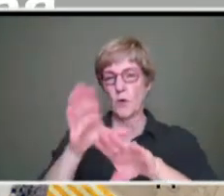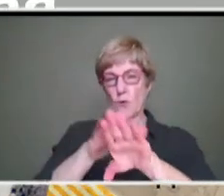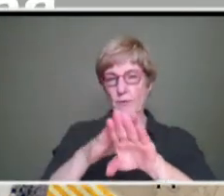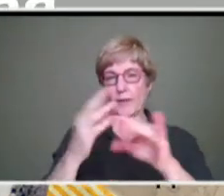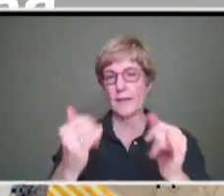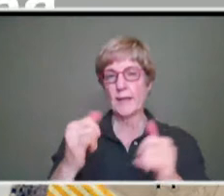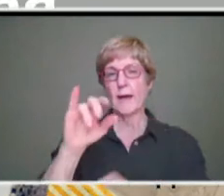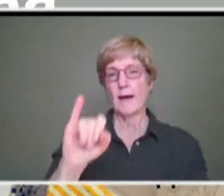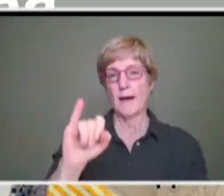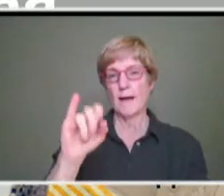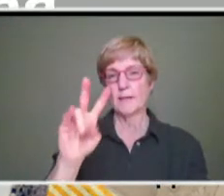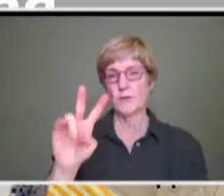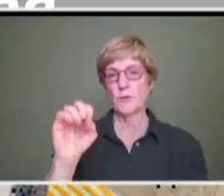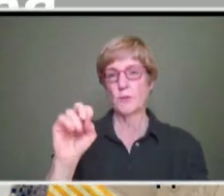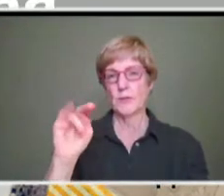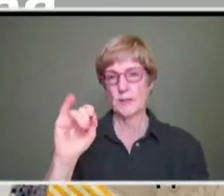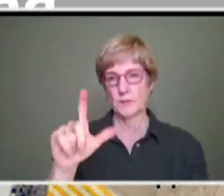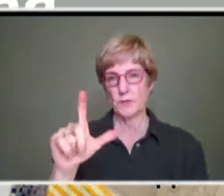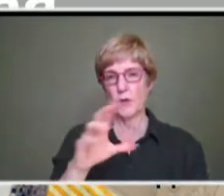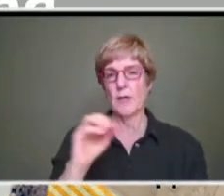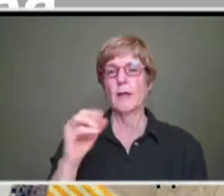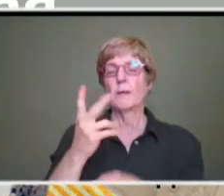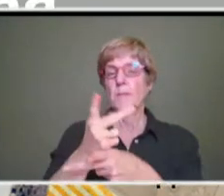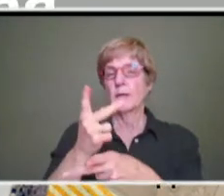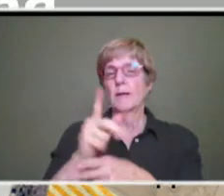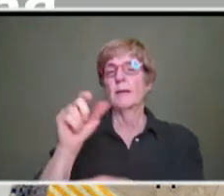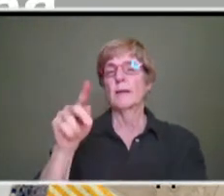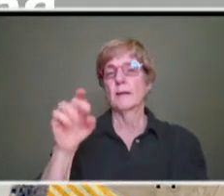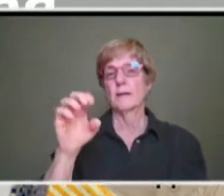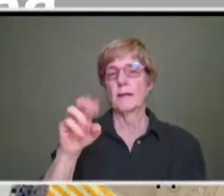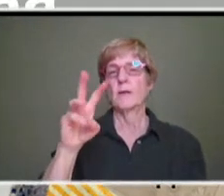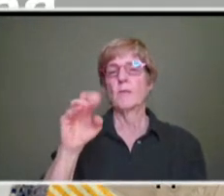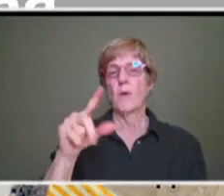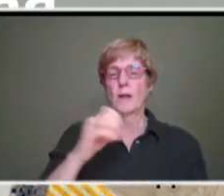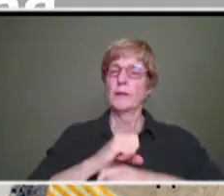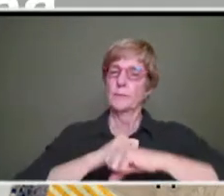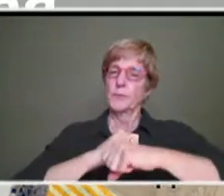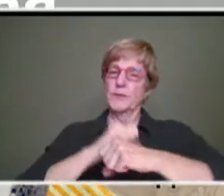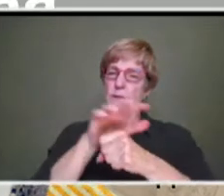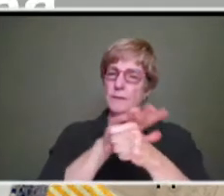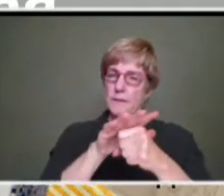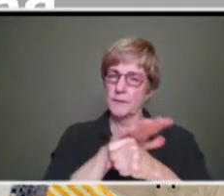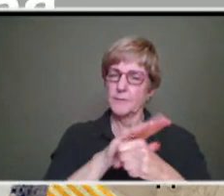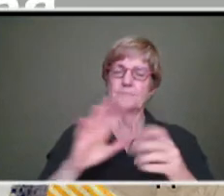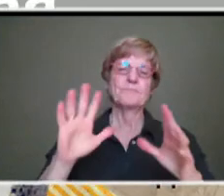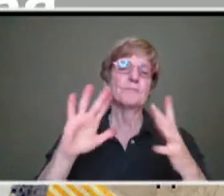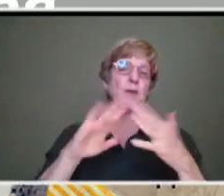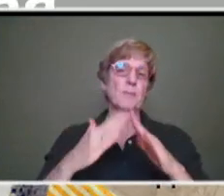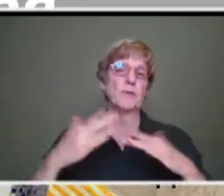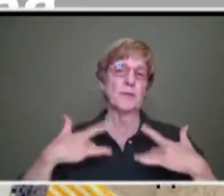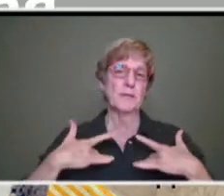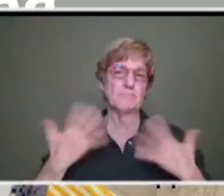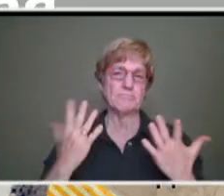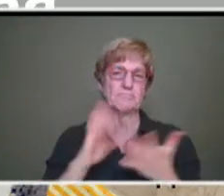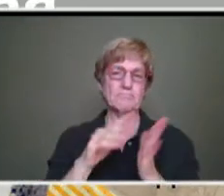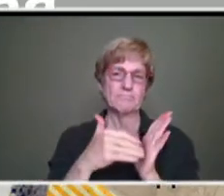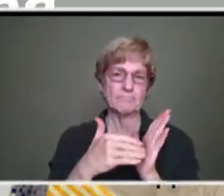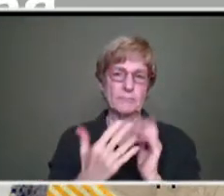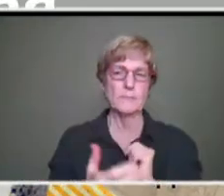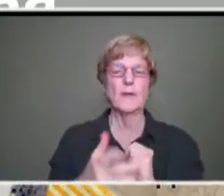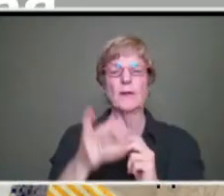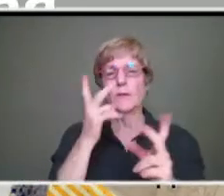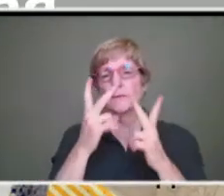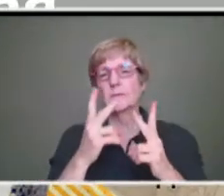for i-2 conditional as well as to maintain the lake Wiley protected Area Community Activity Center is the recommended place type you can see some